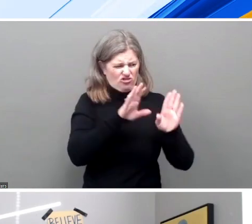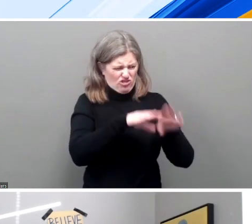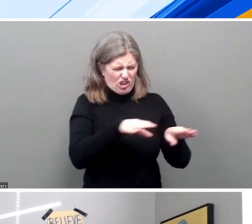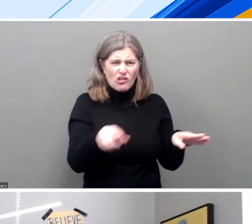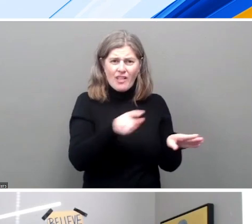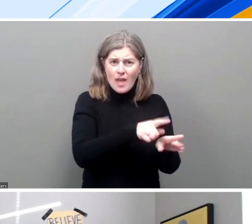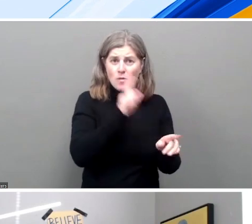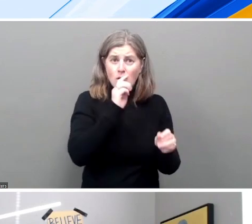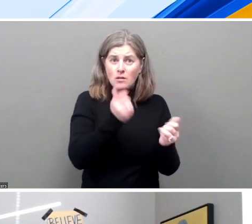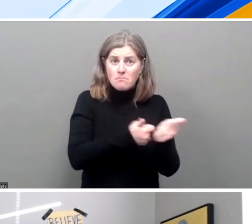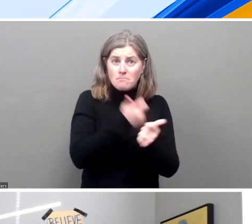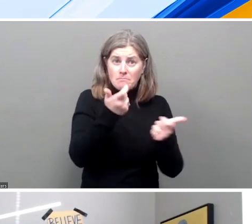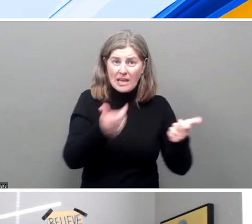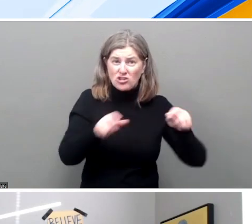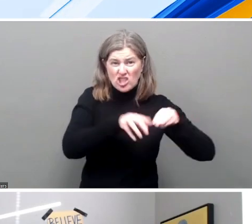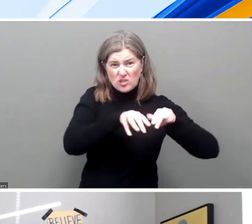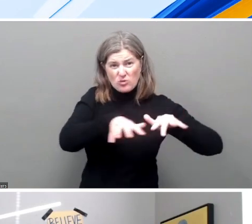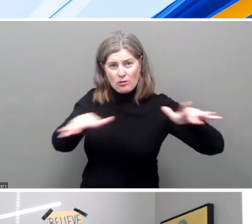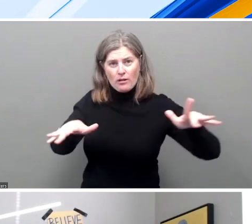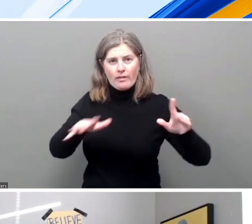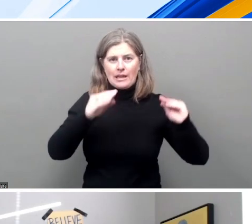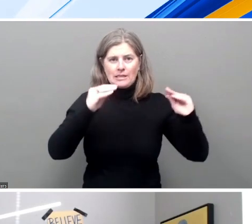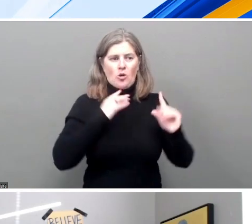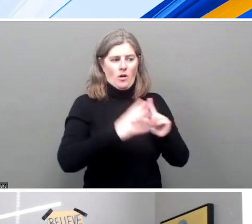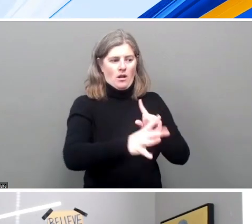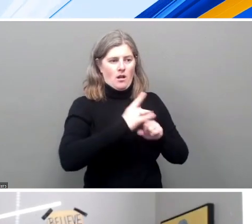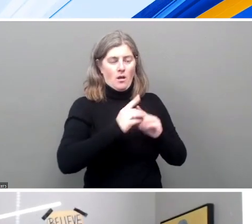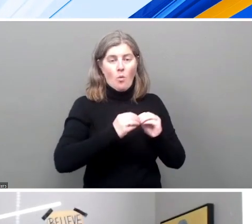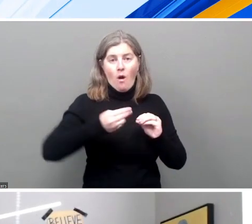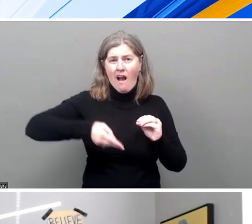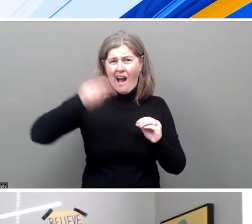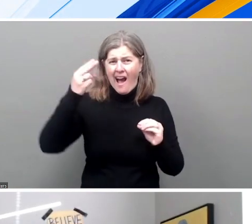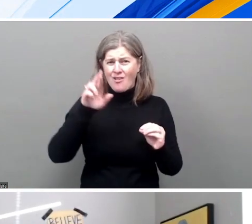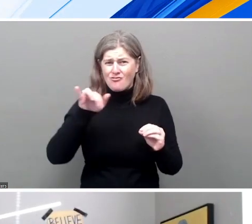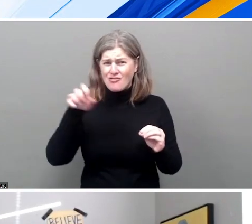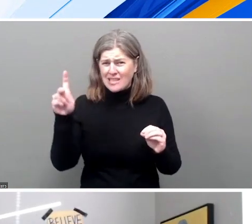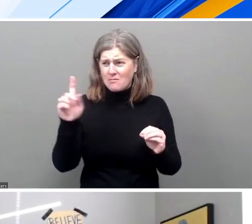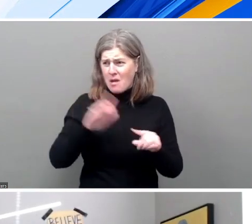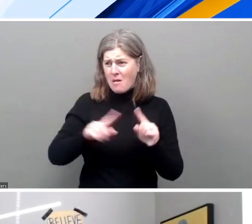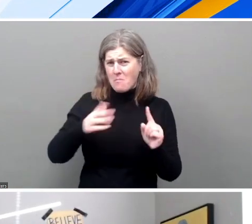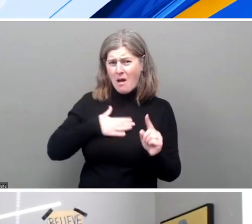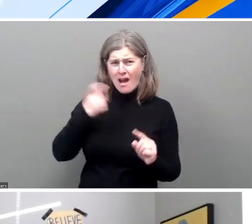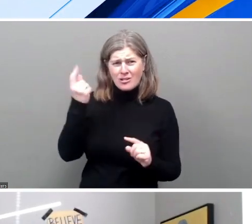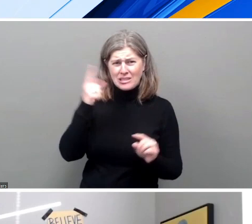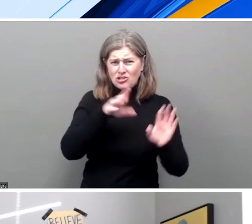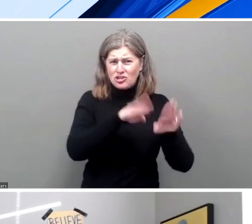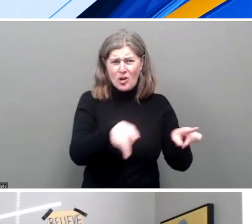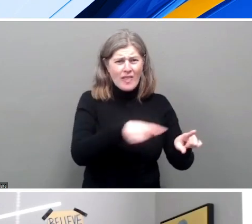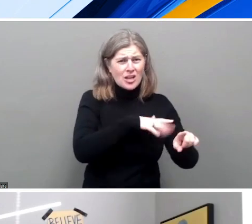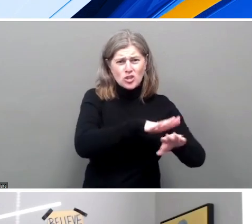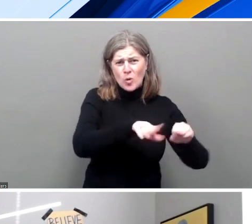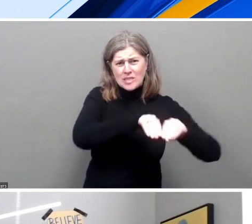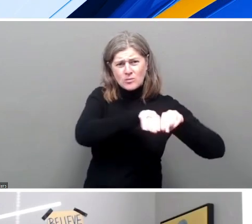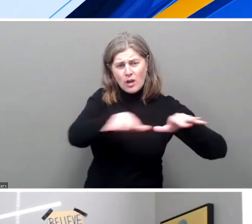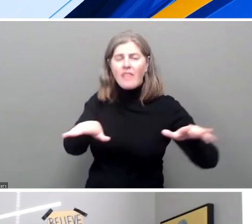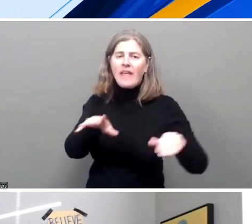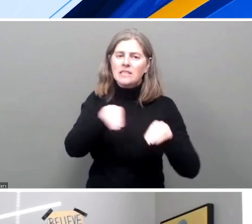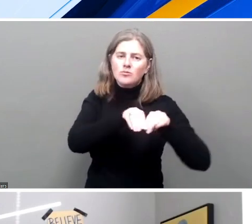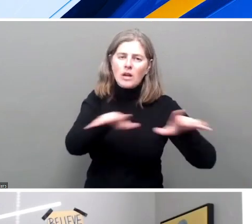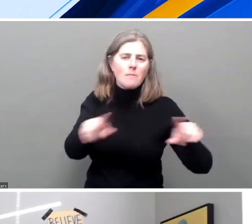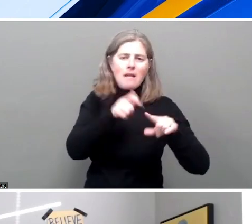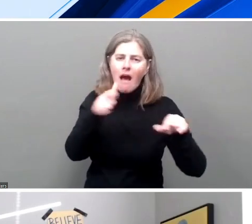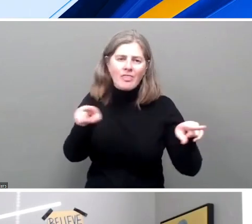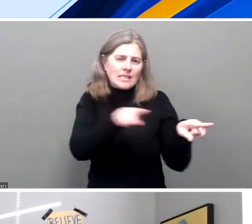major spreaders, then the teachers would have been at high risk. And my understanding is that children don't spread it. They do spread it, but not at the